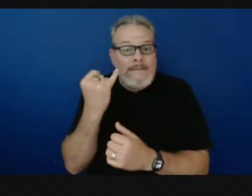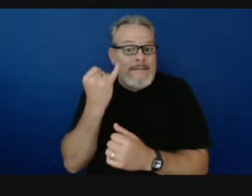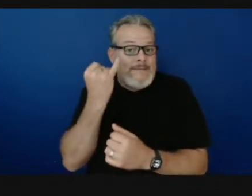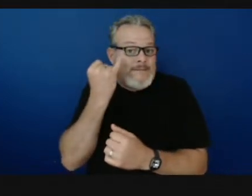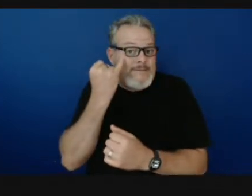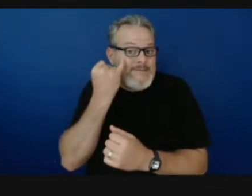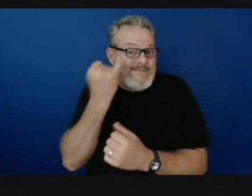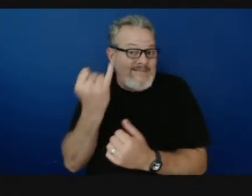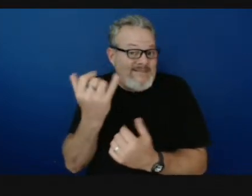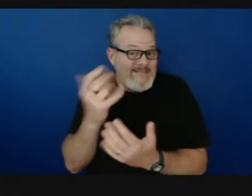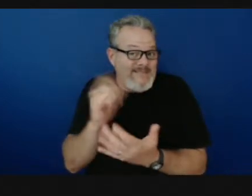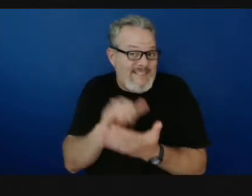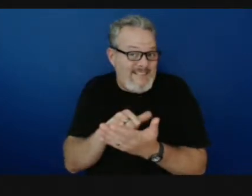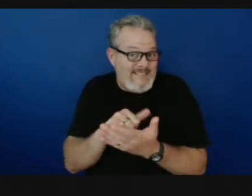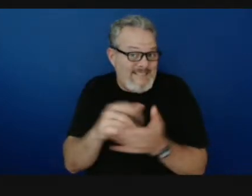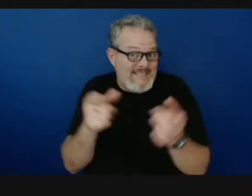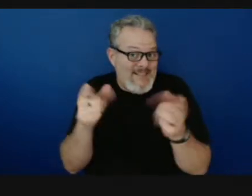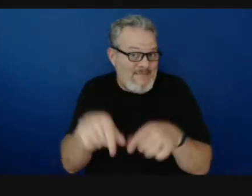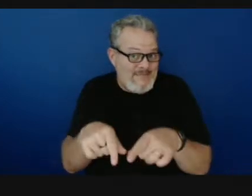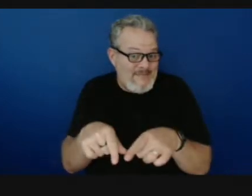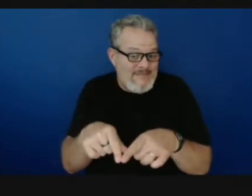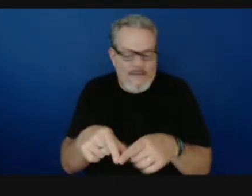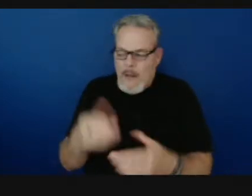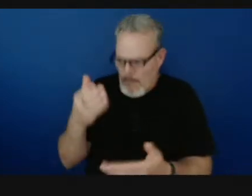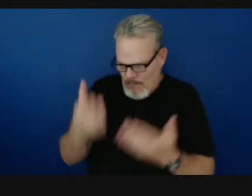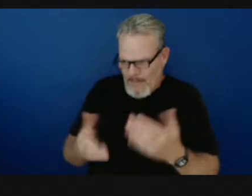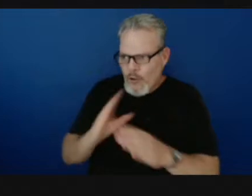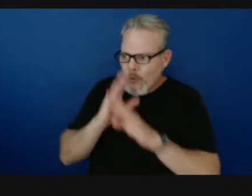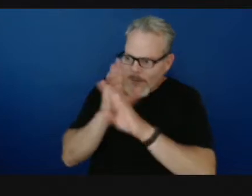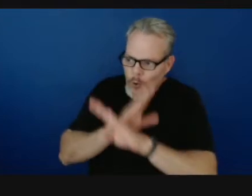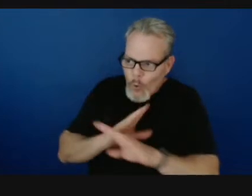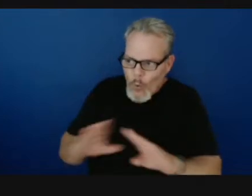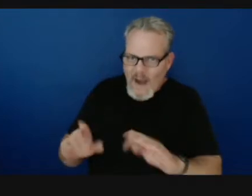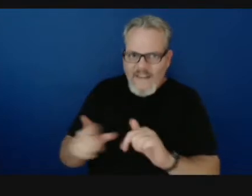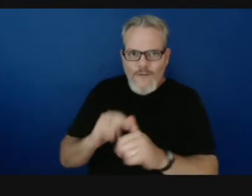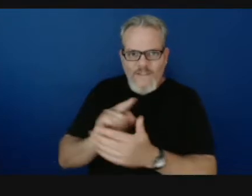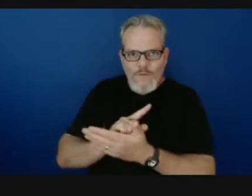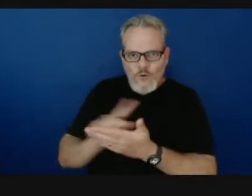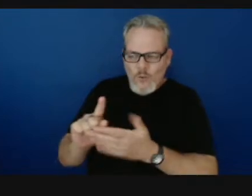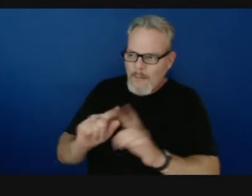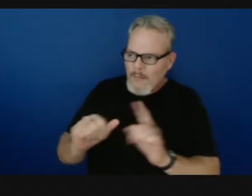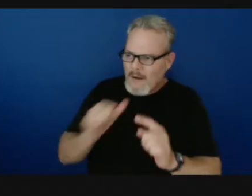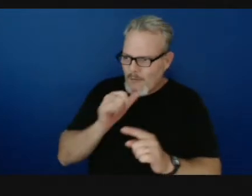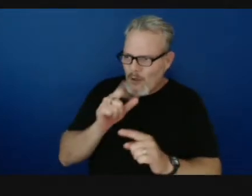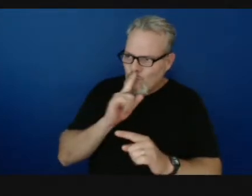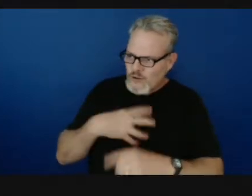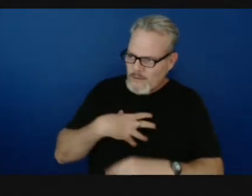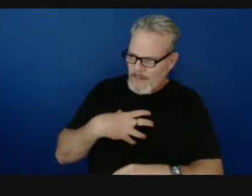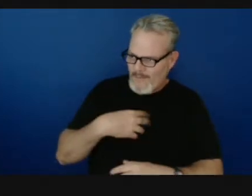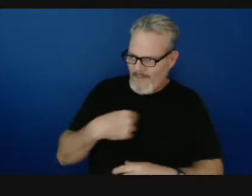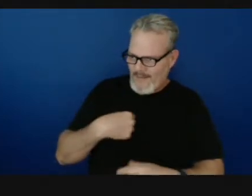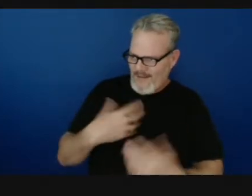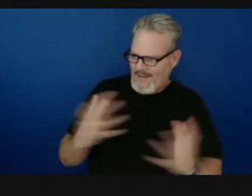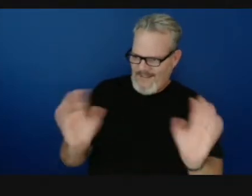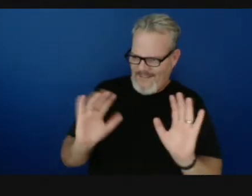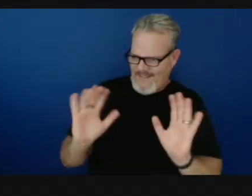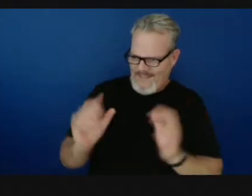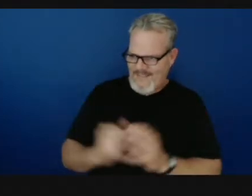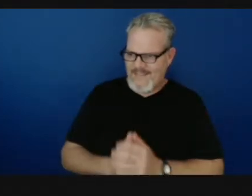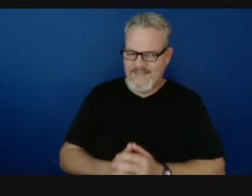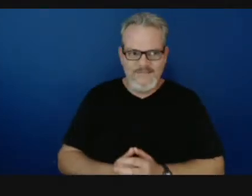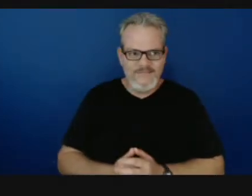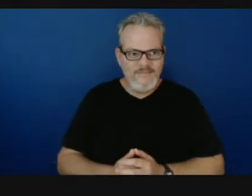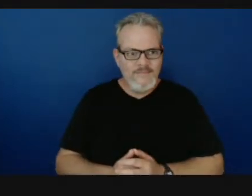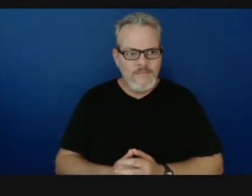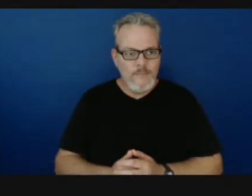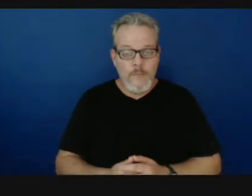Could have been a little quieter too for that first week, but hey, I'm not complaining. Right. So yeah,